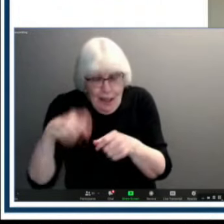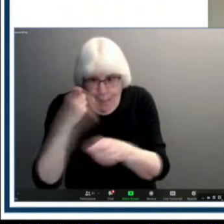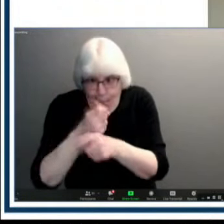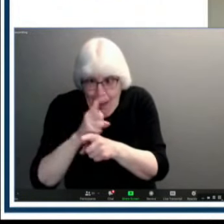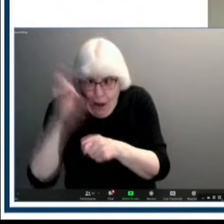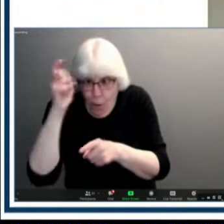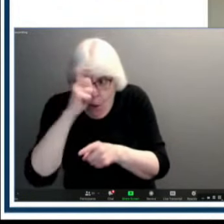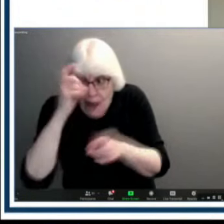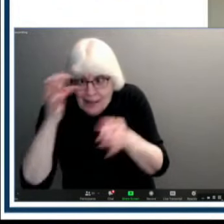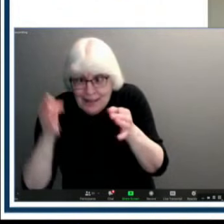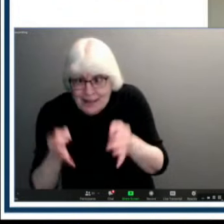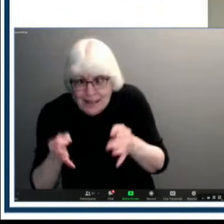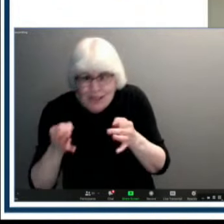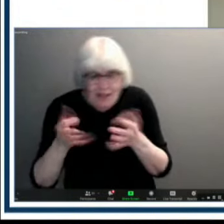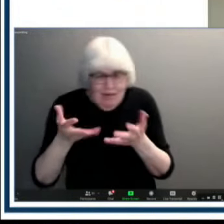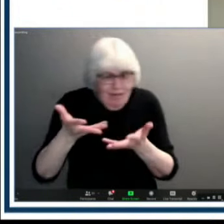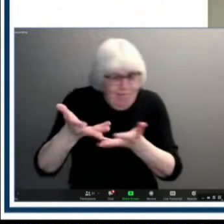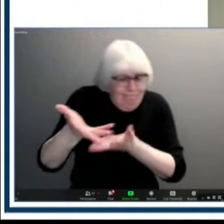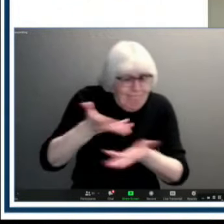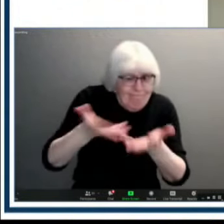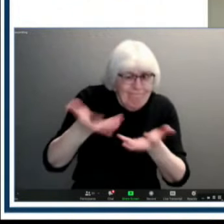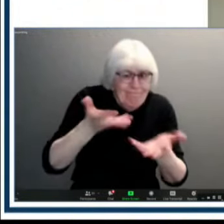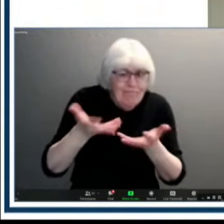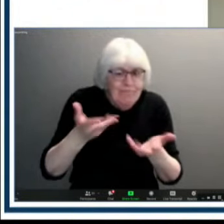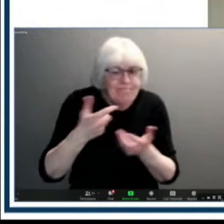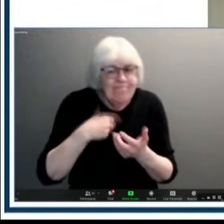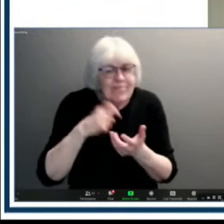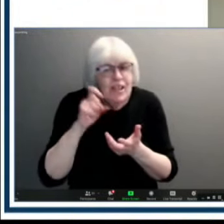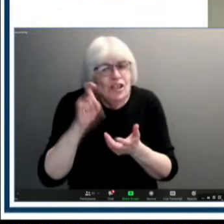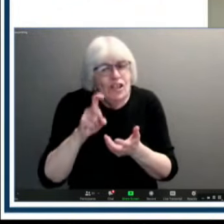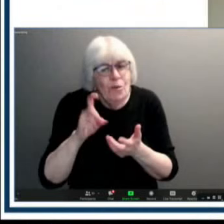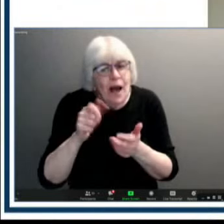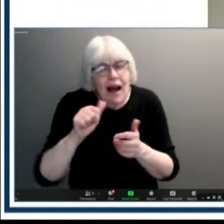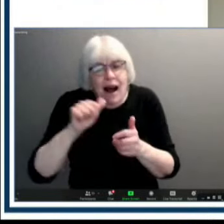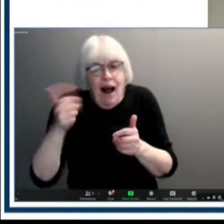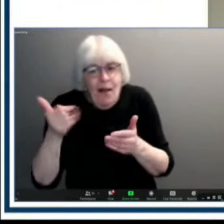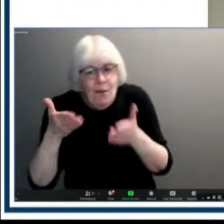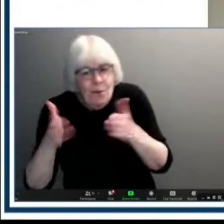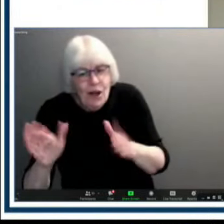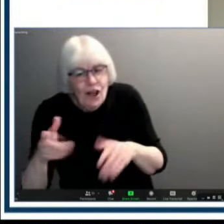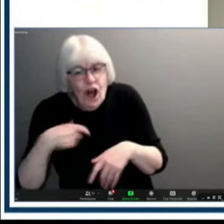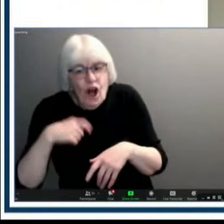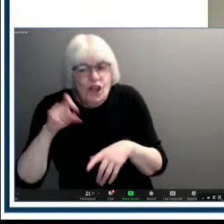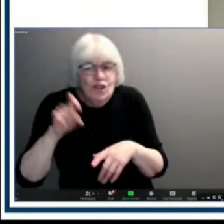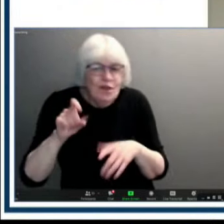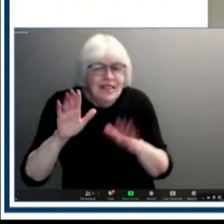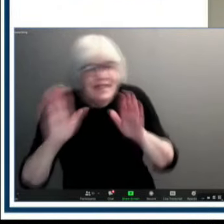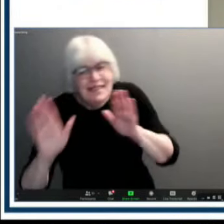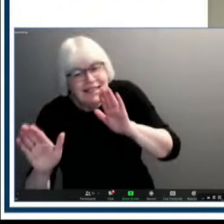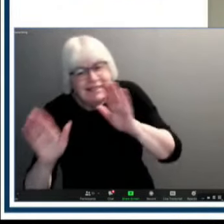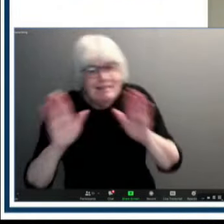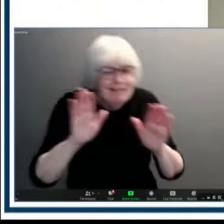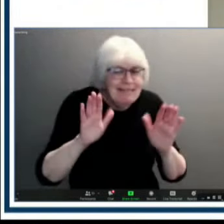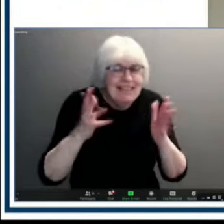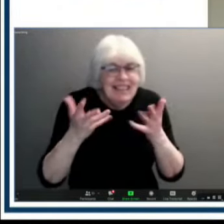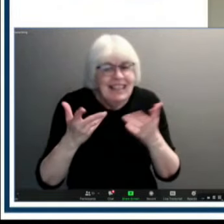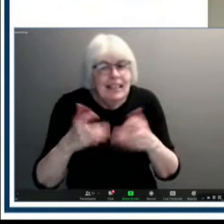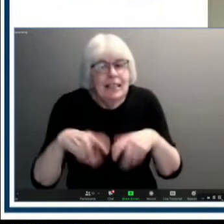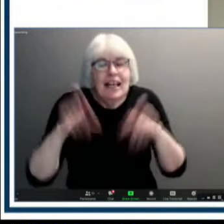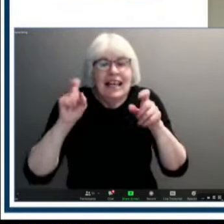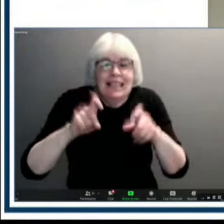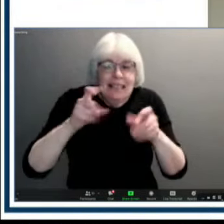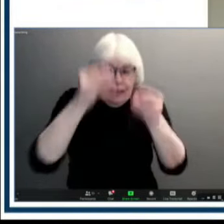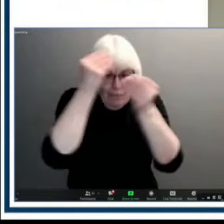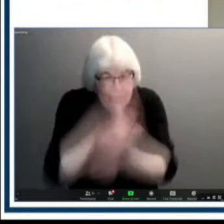sometimes you go, oh, maybe we could have, maybe we would have done exactly the same thing. But just people to know that we're not